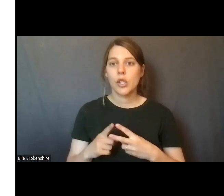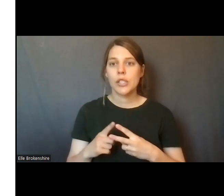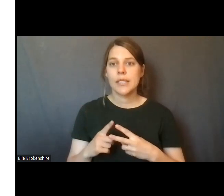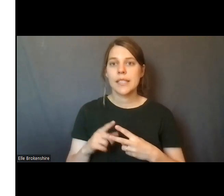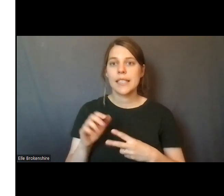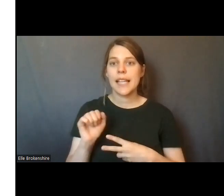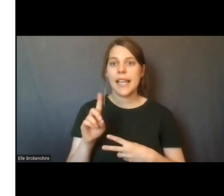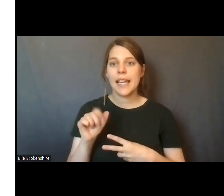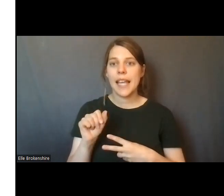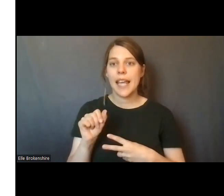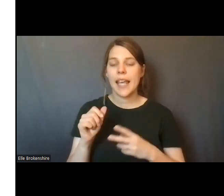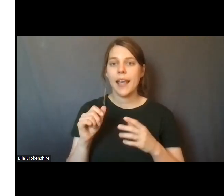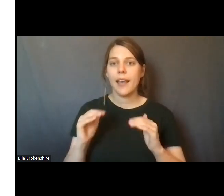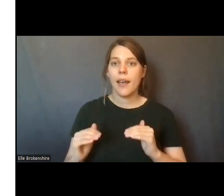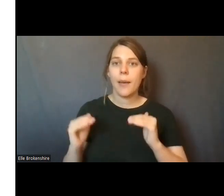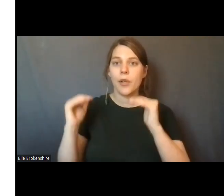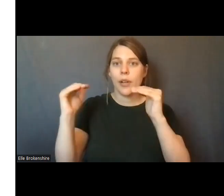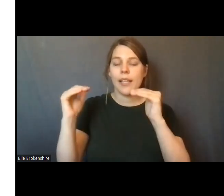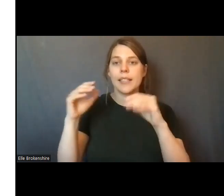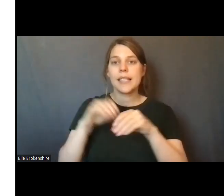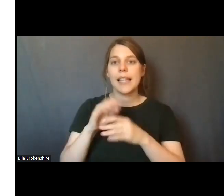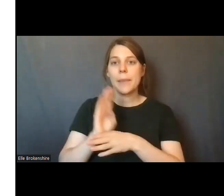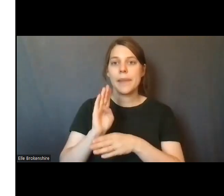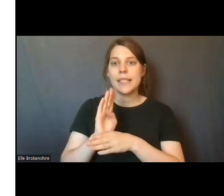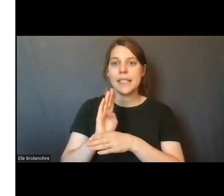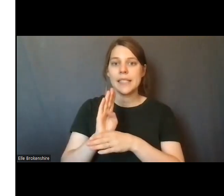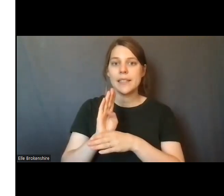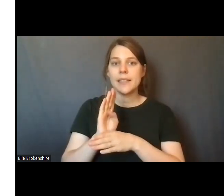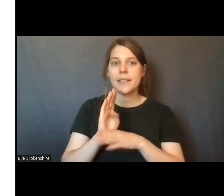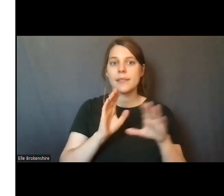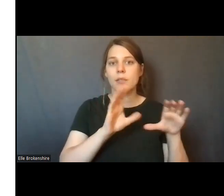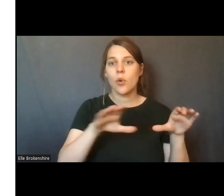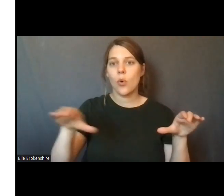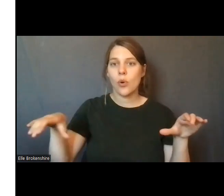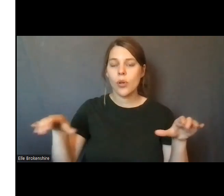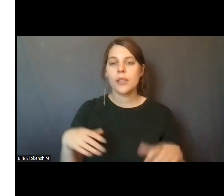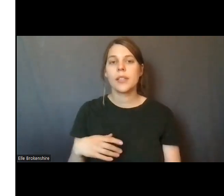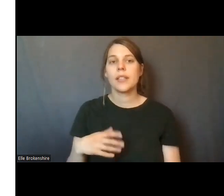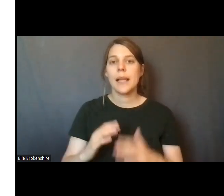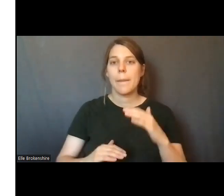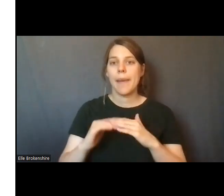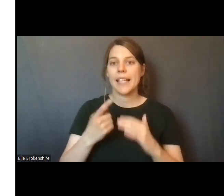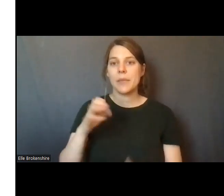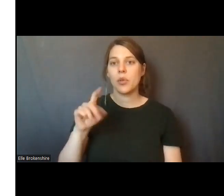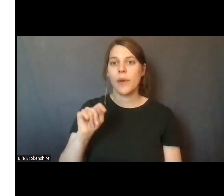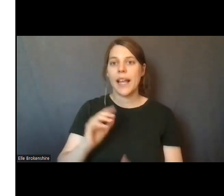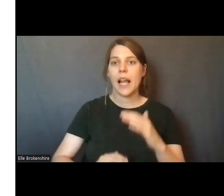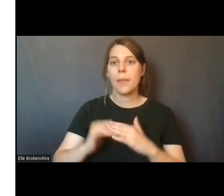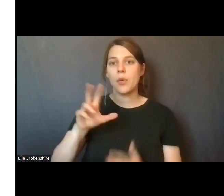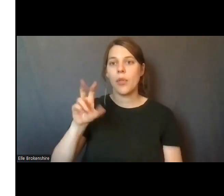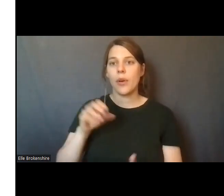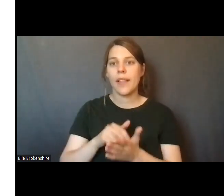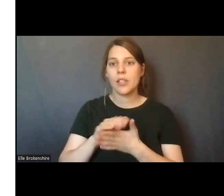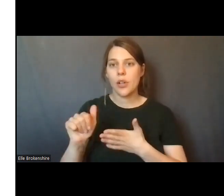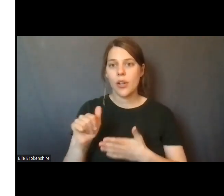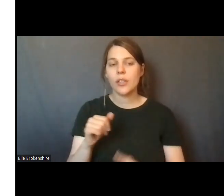Act upgrades in our business corridors, maximum grant up to $30,000. We